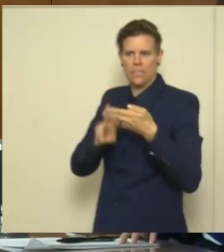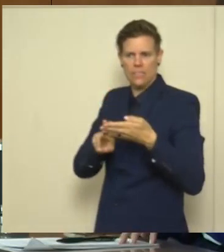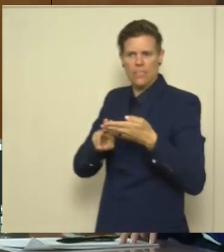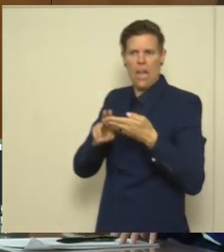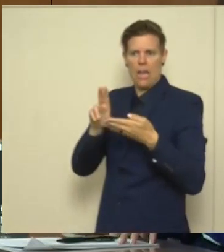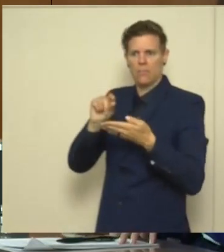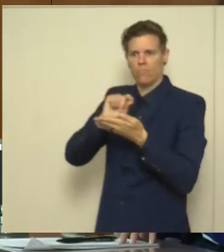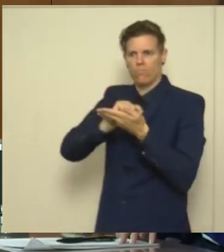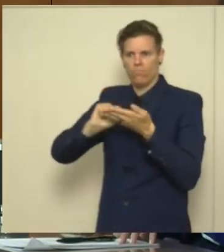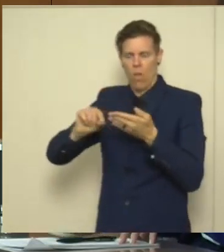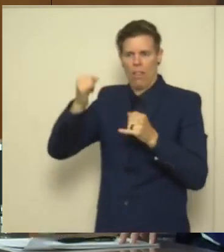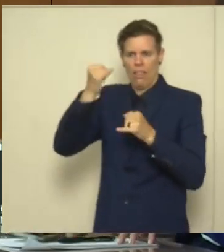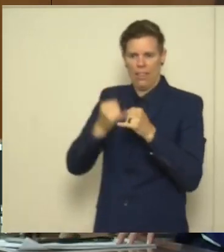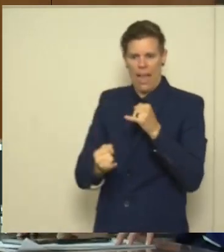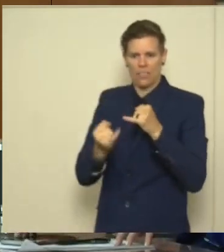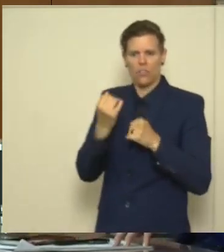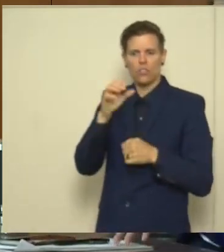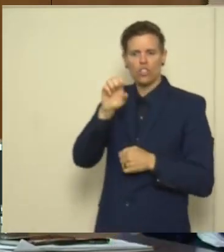any